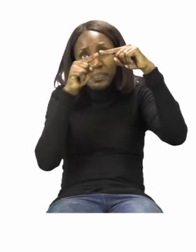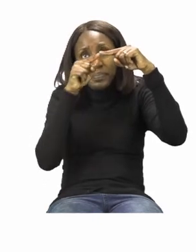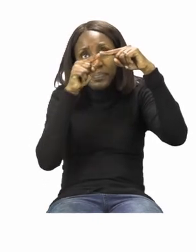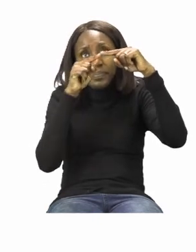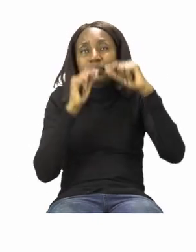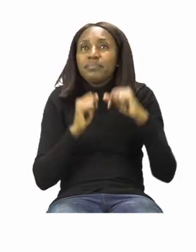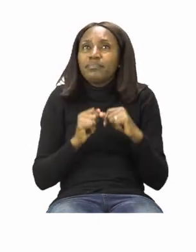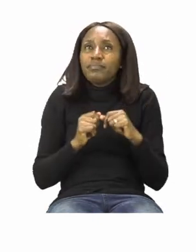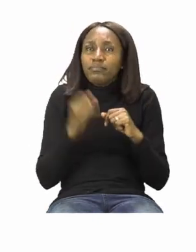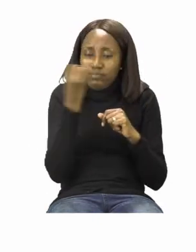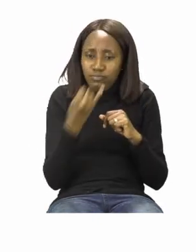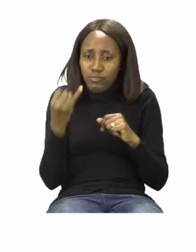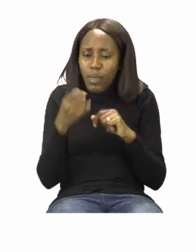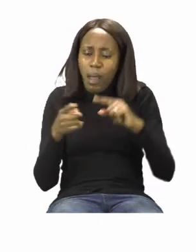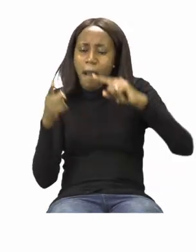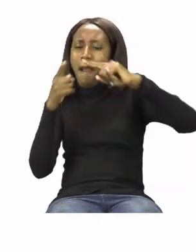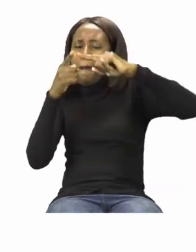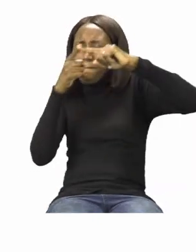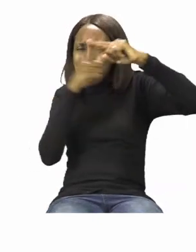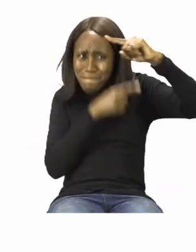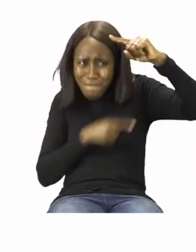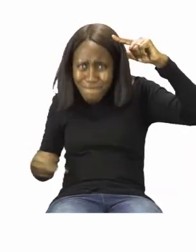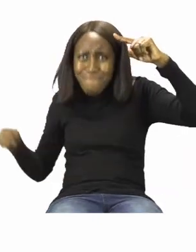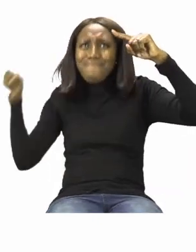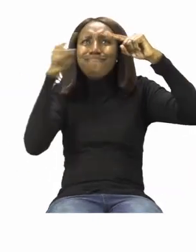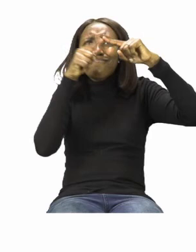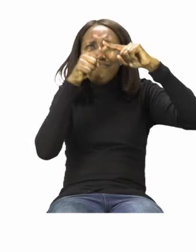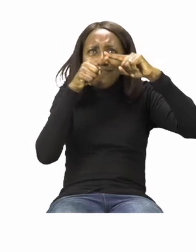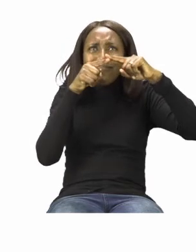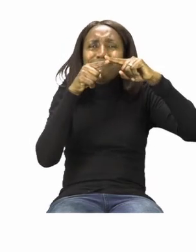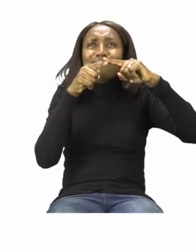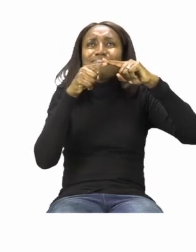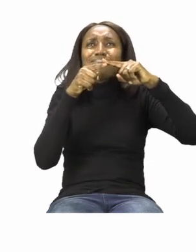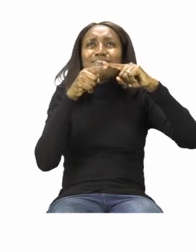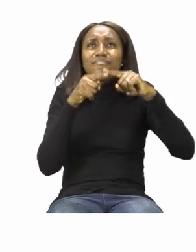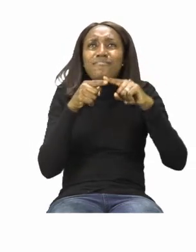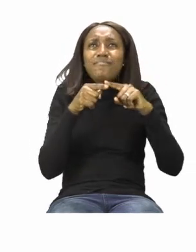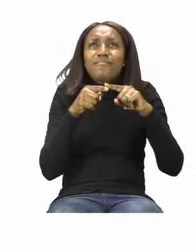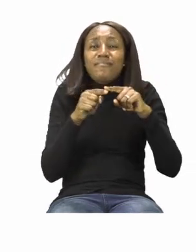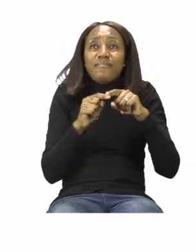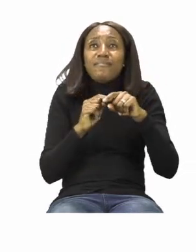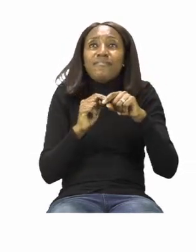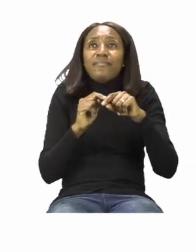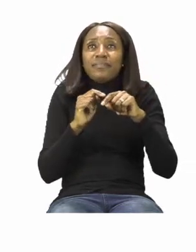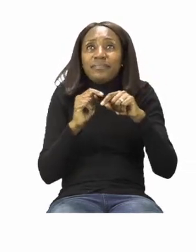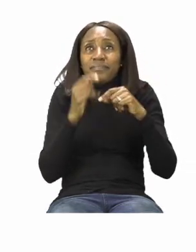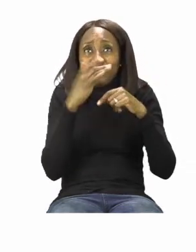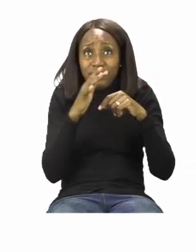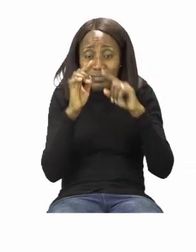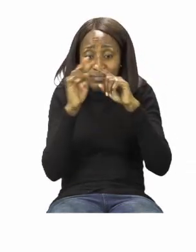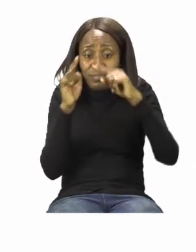big circle, we're going to draw a small square inside